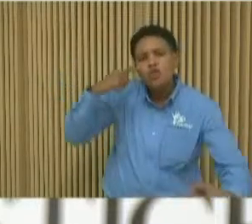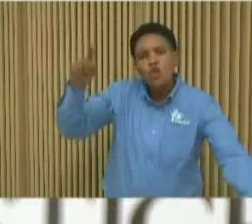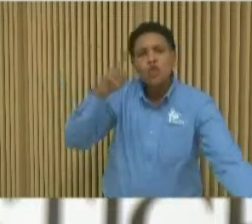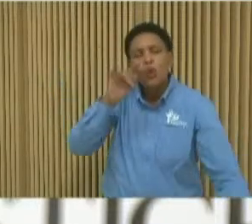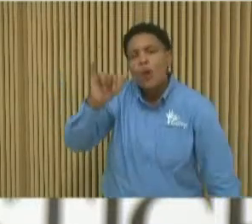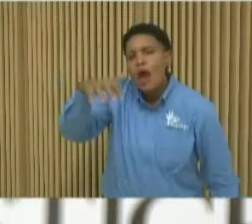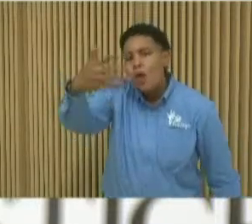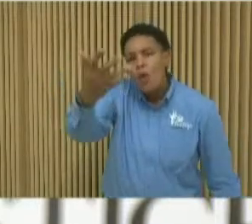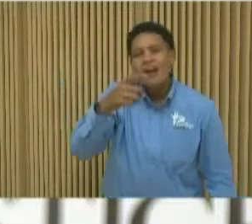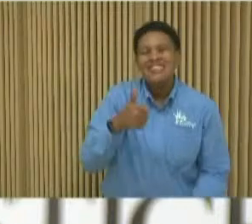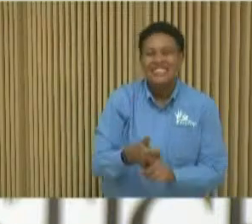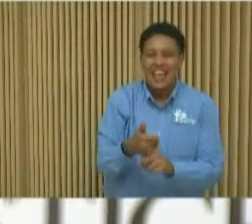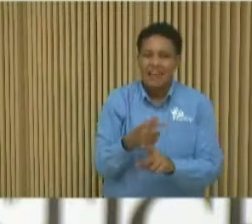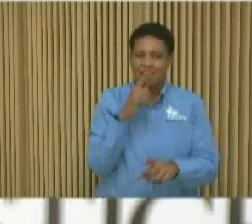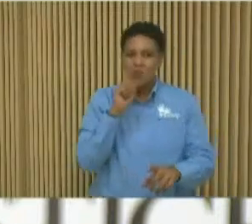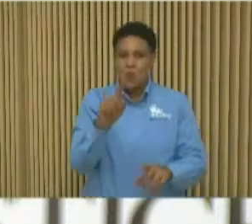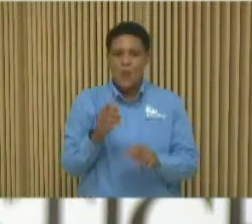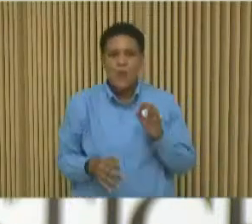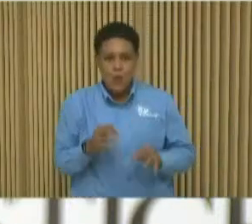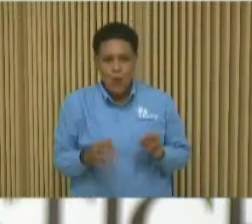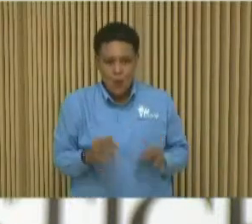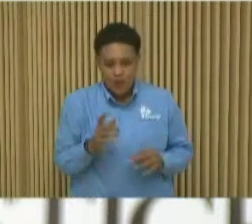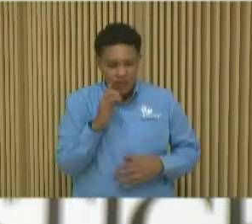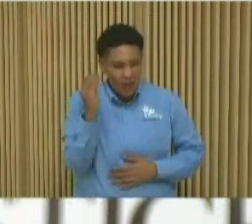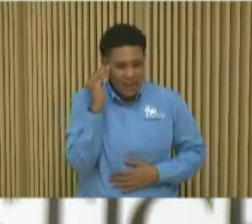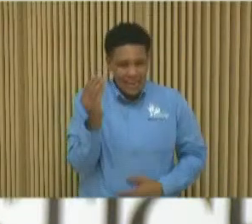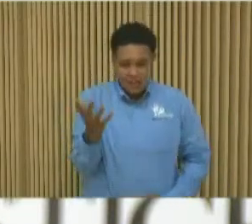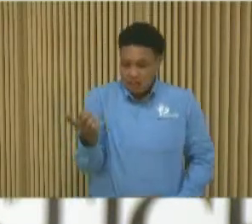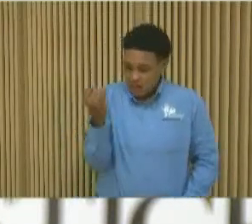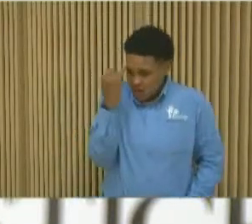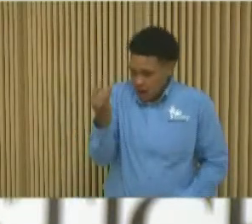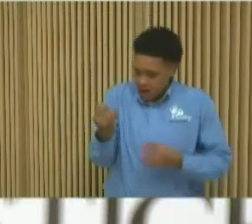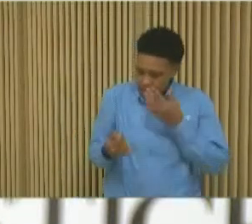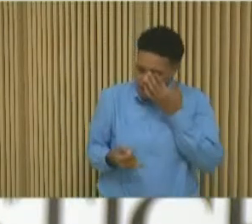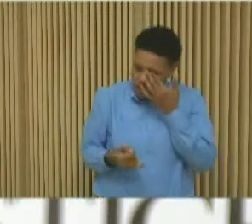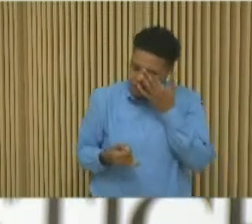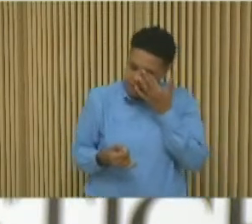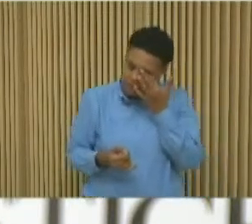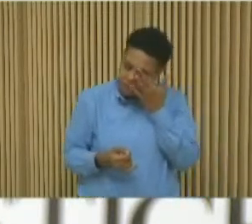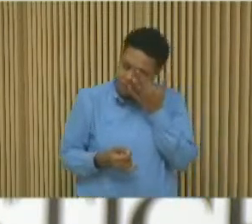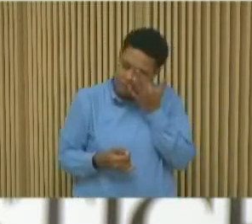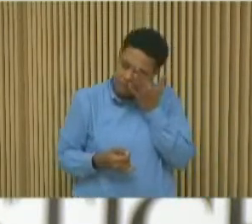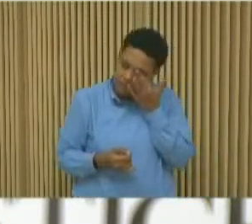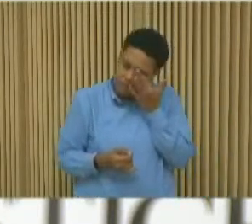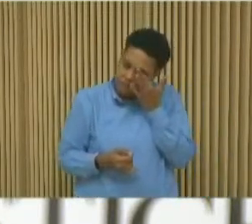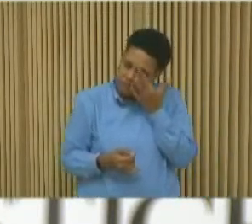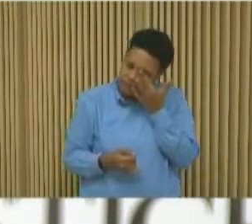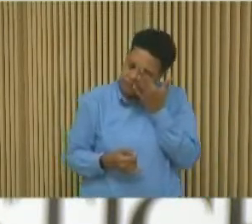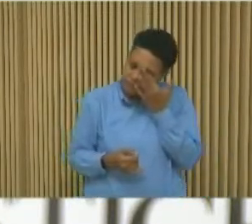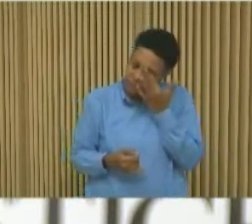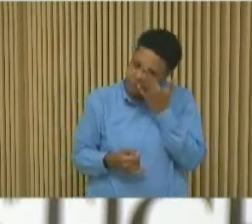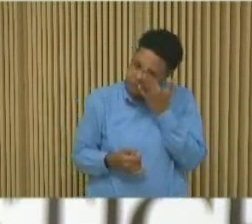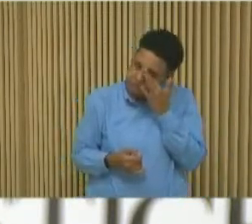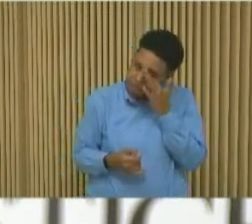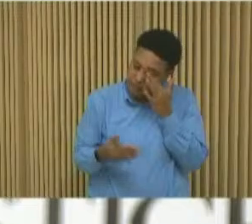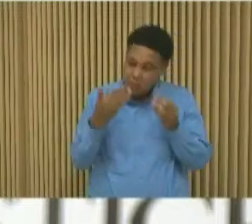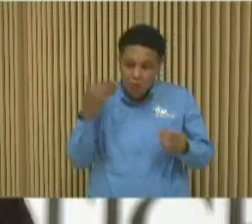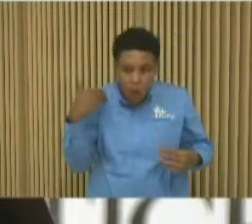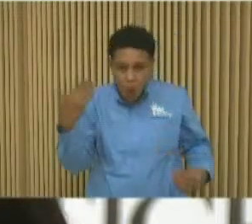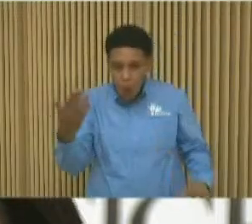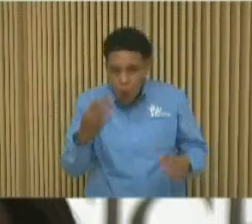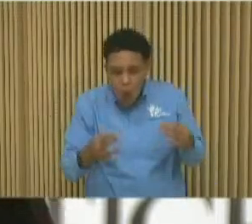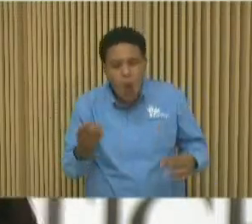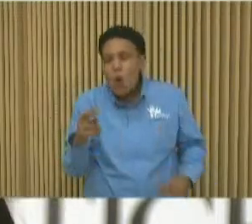be at a trial, and to give you an idea of whether or not you should go to trial or try to settle